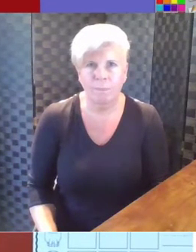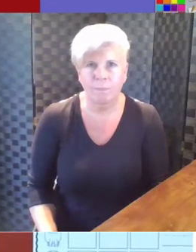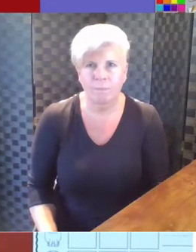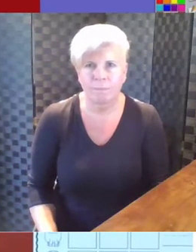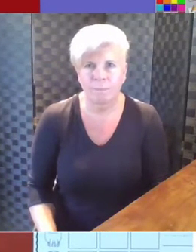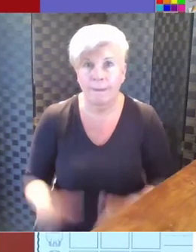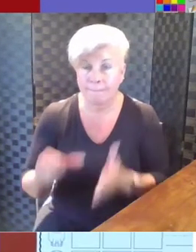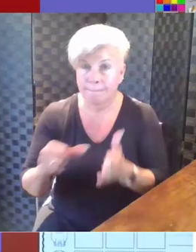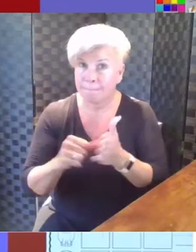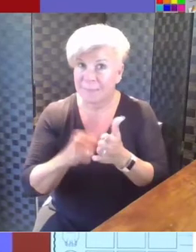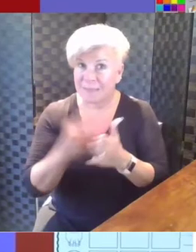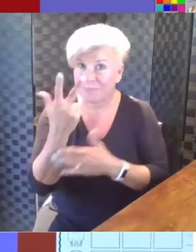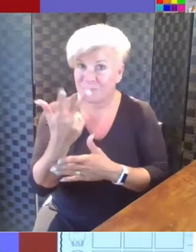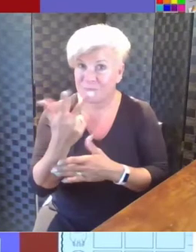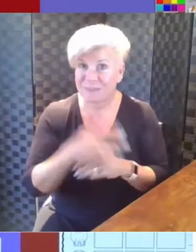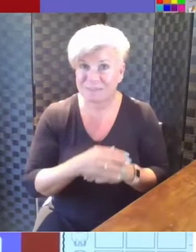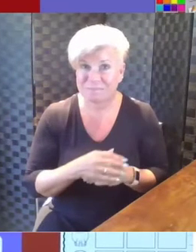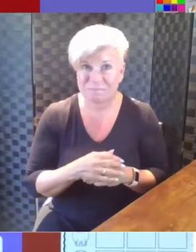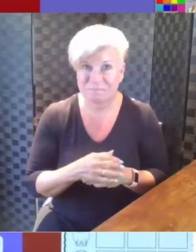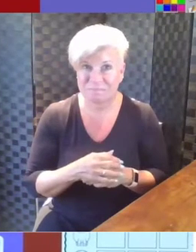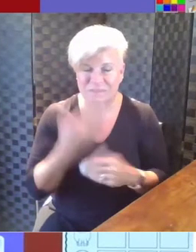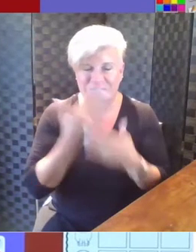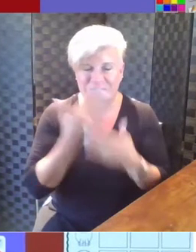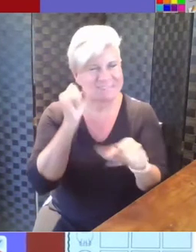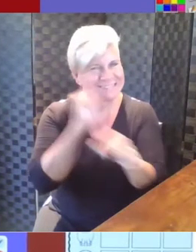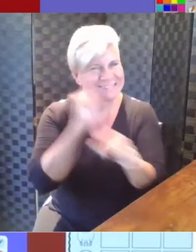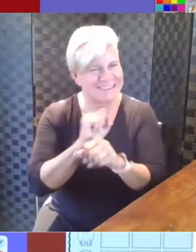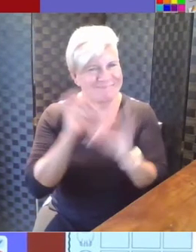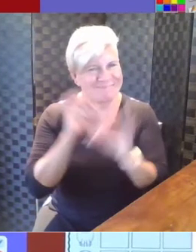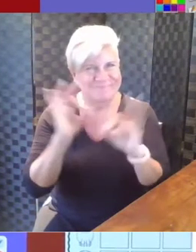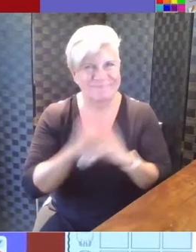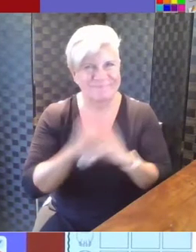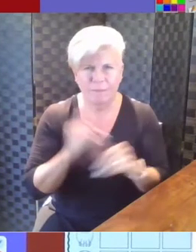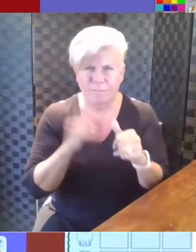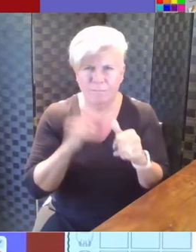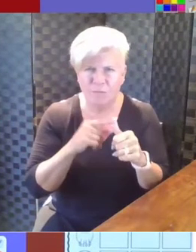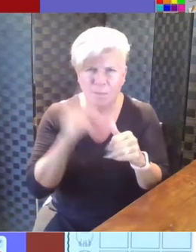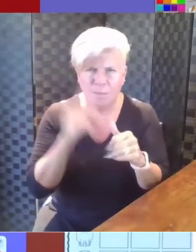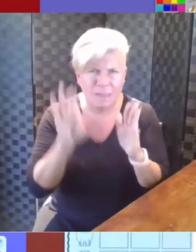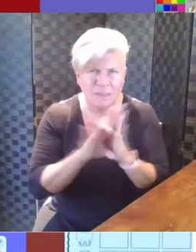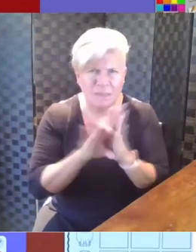I'm on page 3. You're doing a great job. What's the first thing?